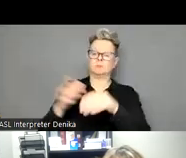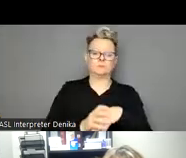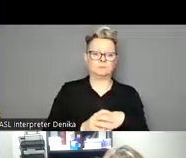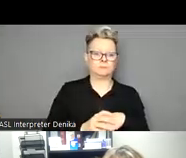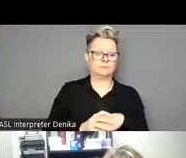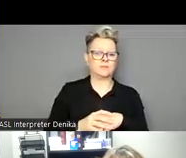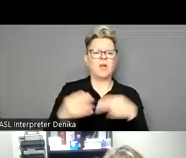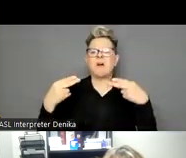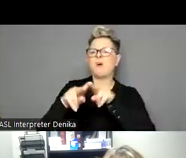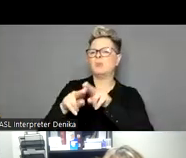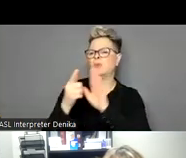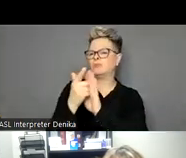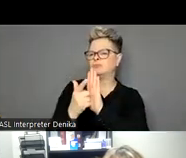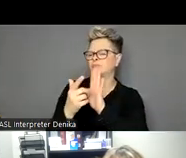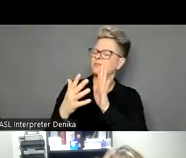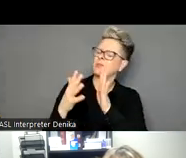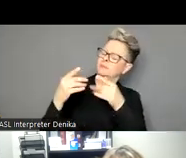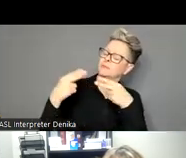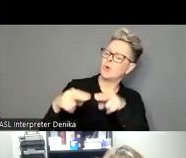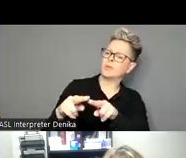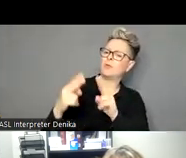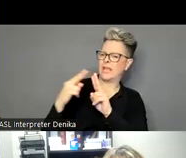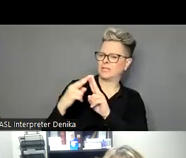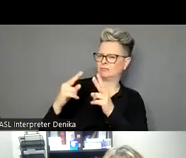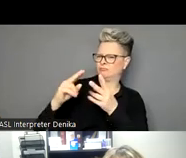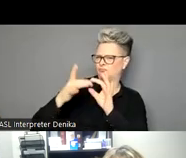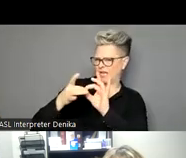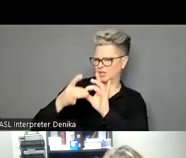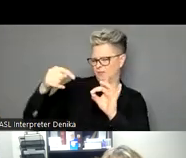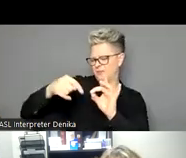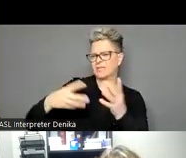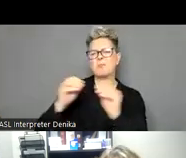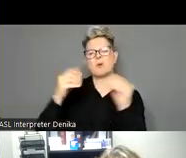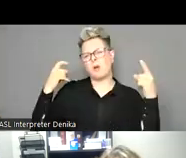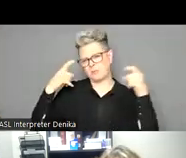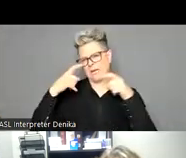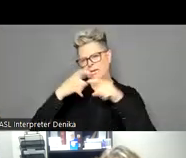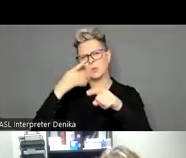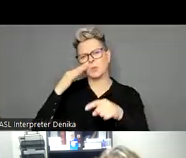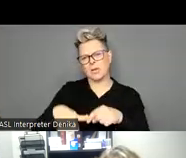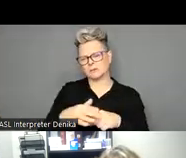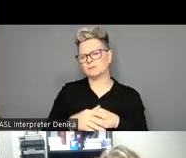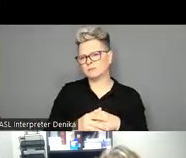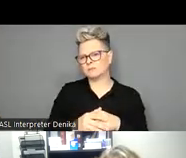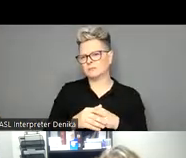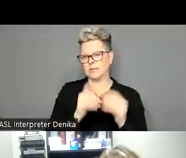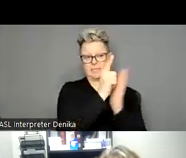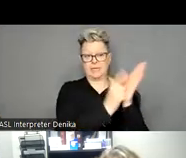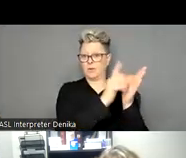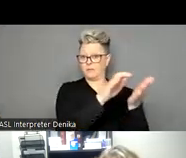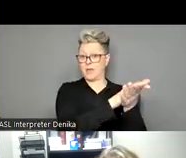touched on this. Really, common law relationships are just more complicated than legal marriages.